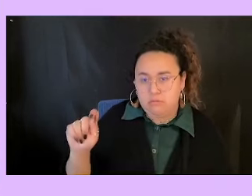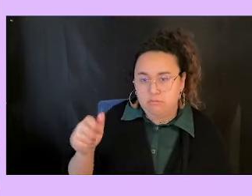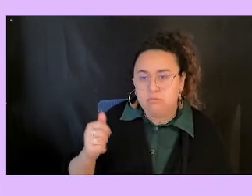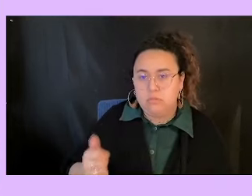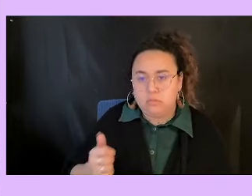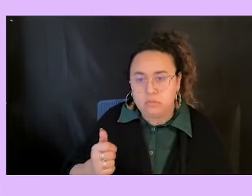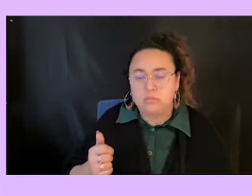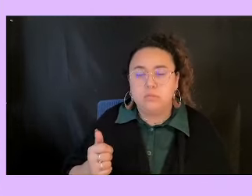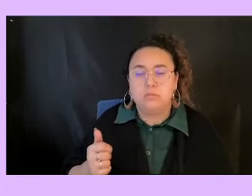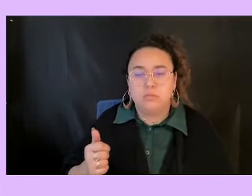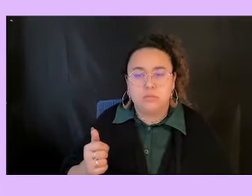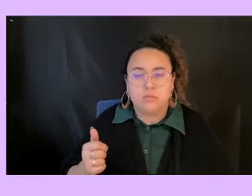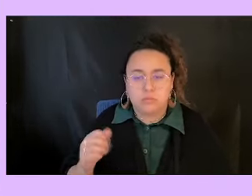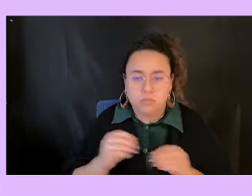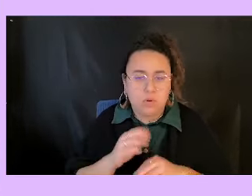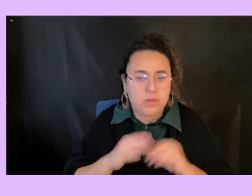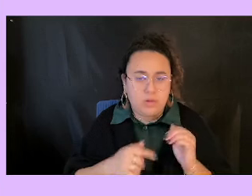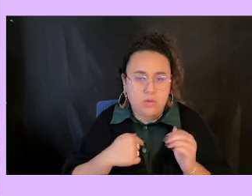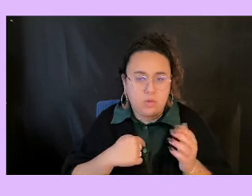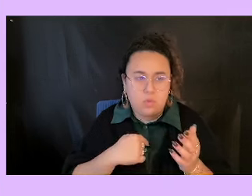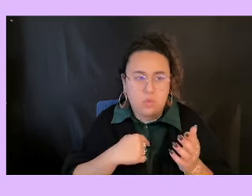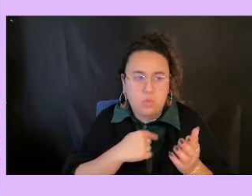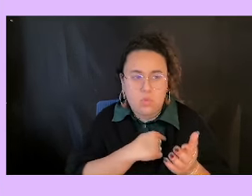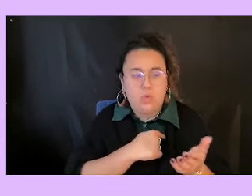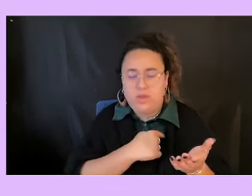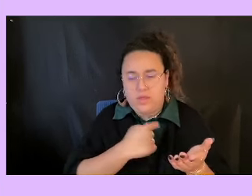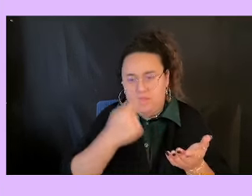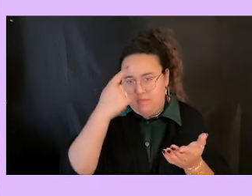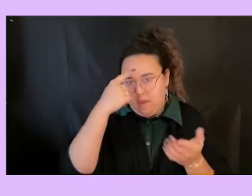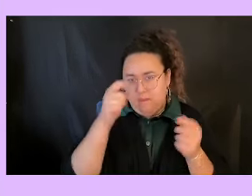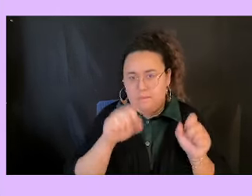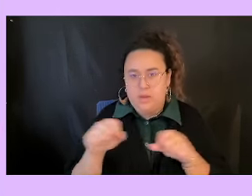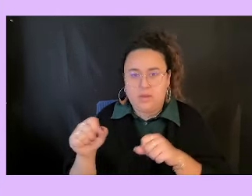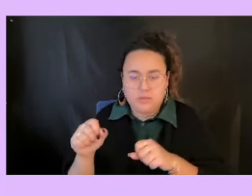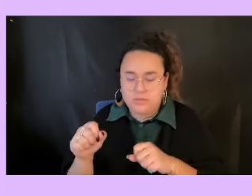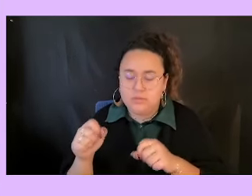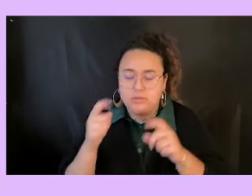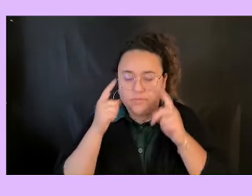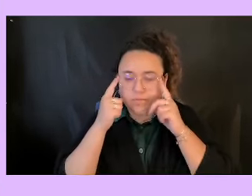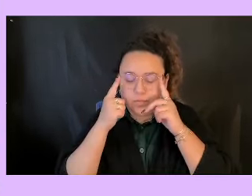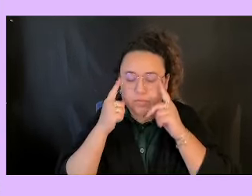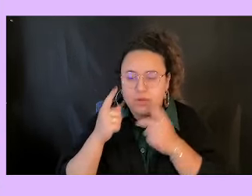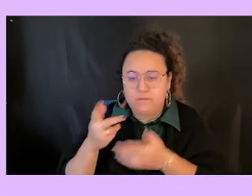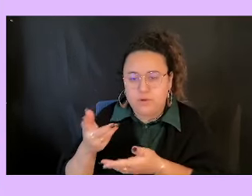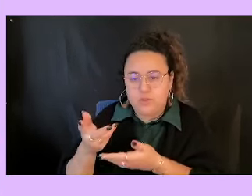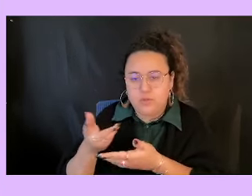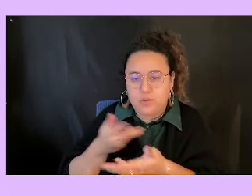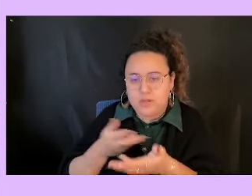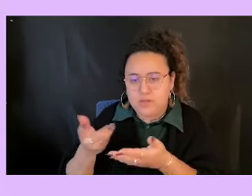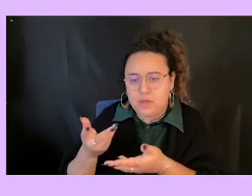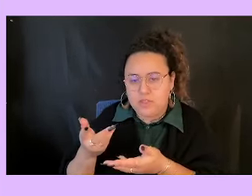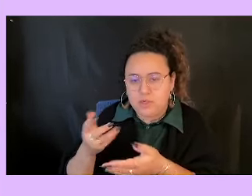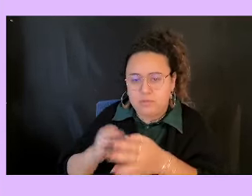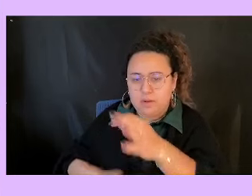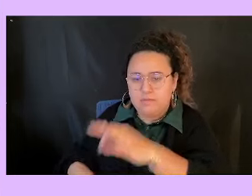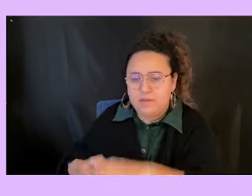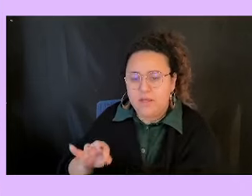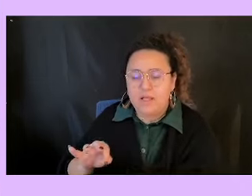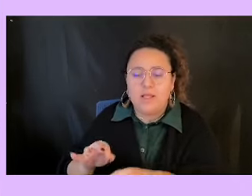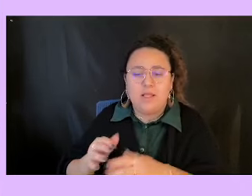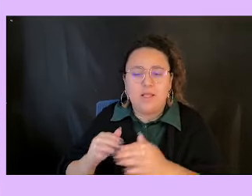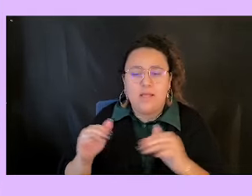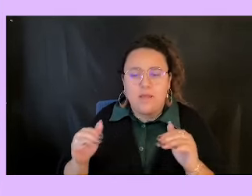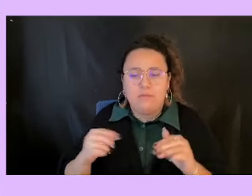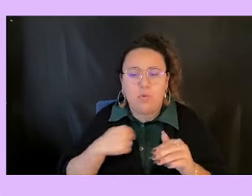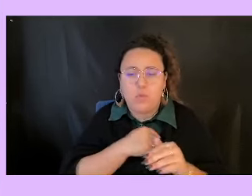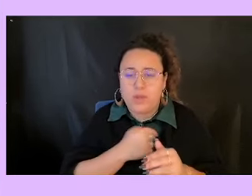what was possible on the closer to the more transactional level. We've had the benefit of this these special funds for a